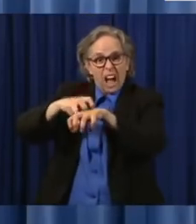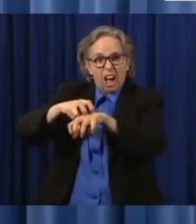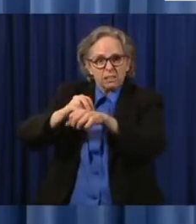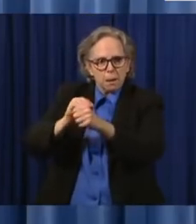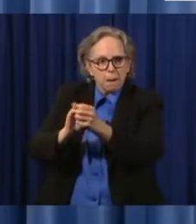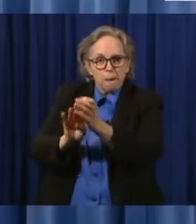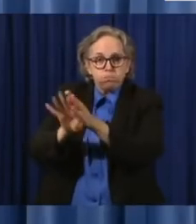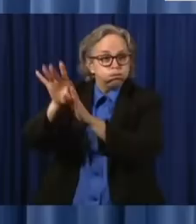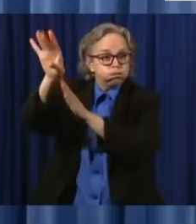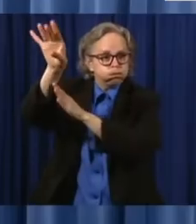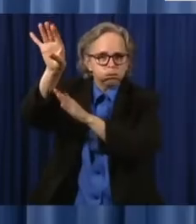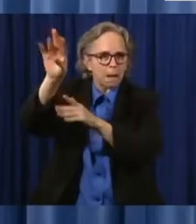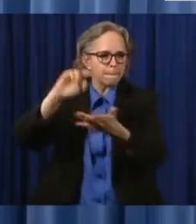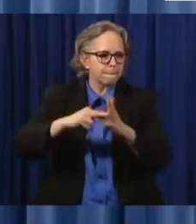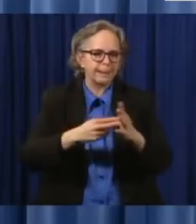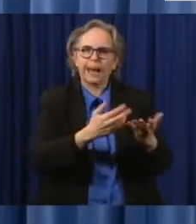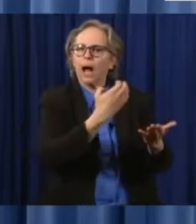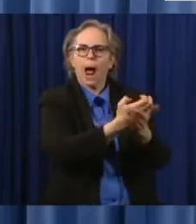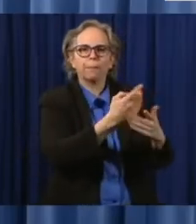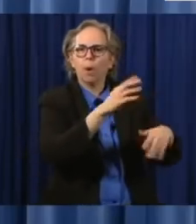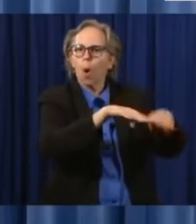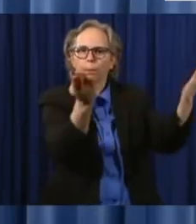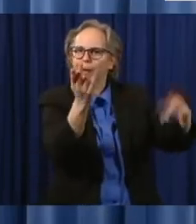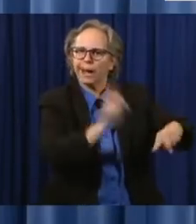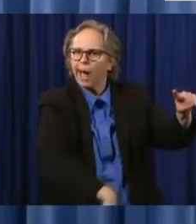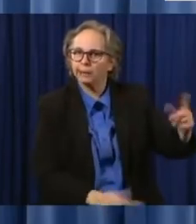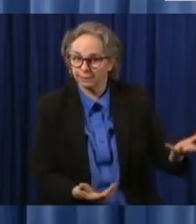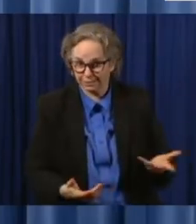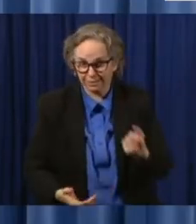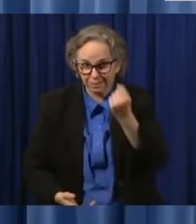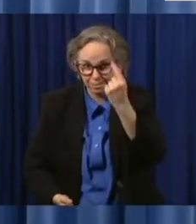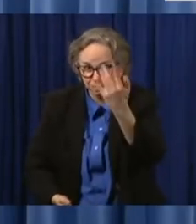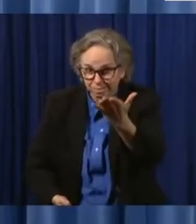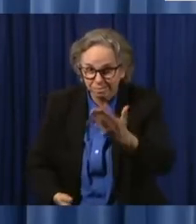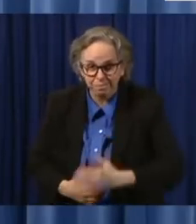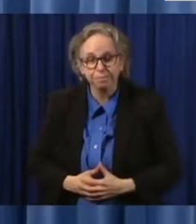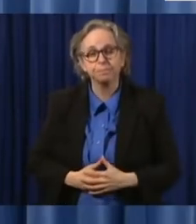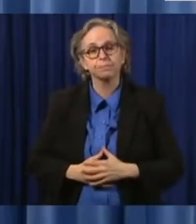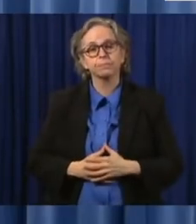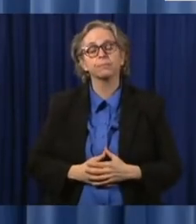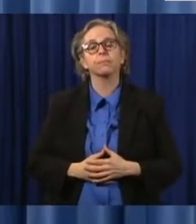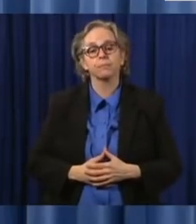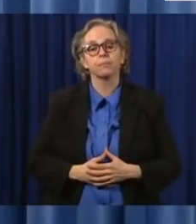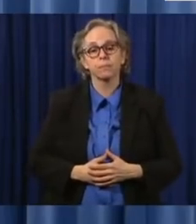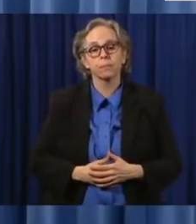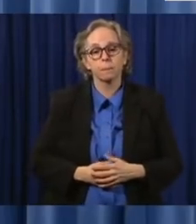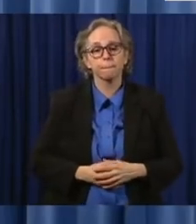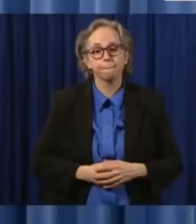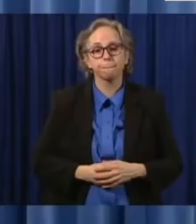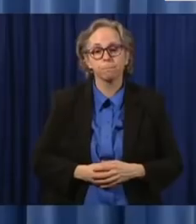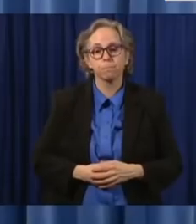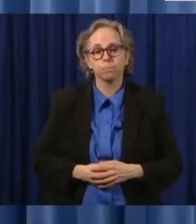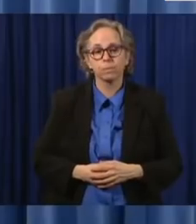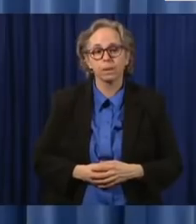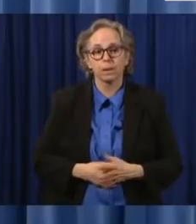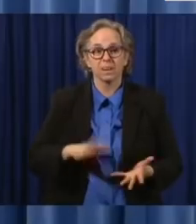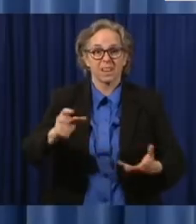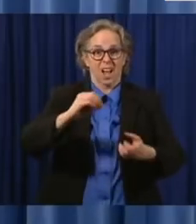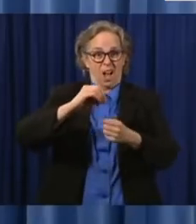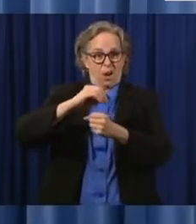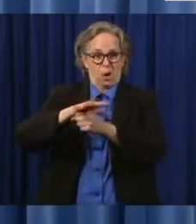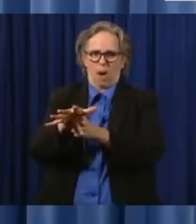economically, nor, of course, can we recover from a health point of view. The coronavirus is not